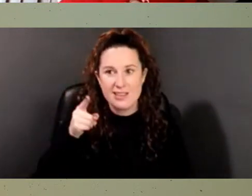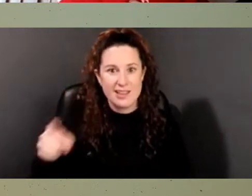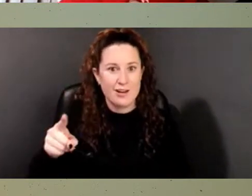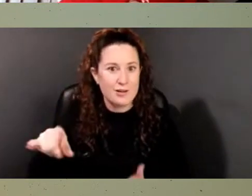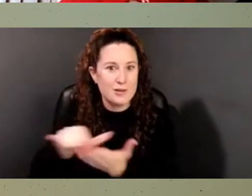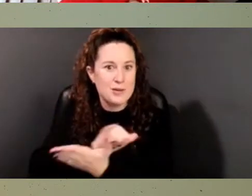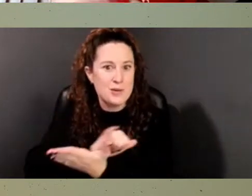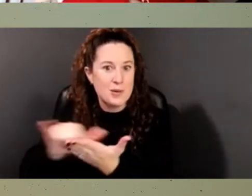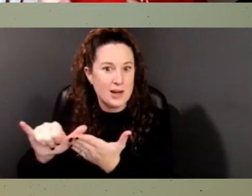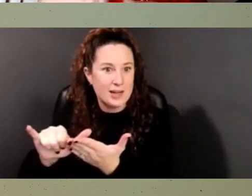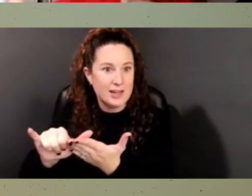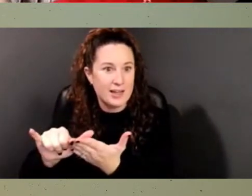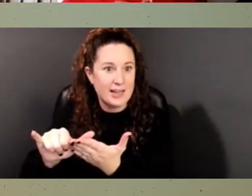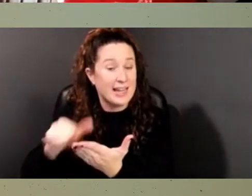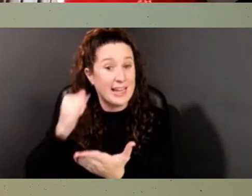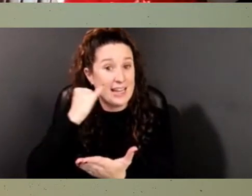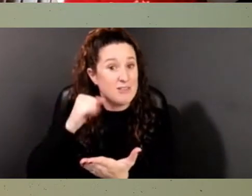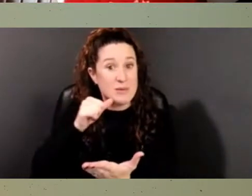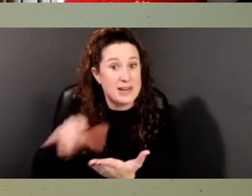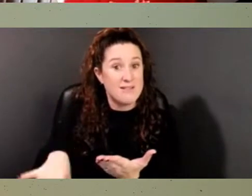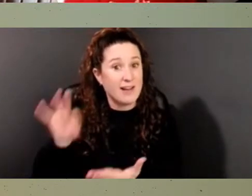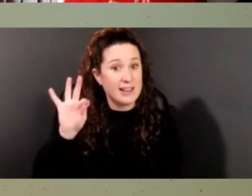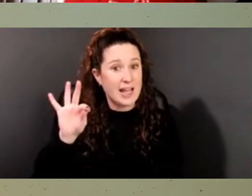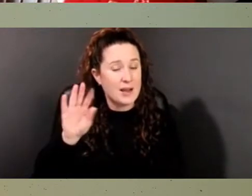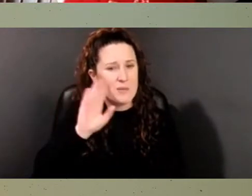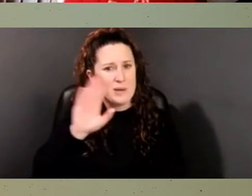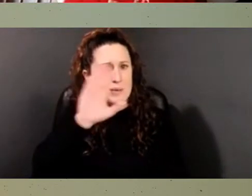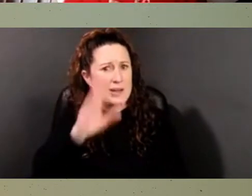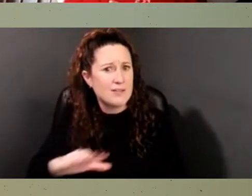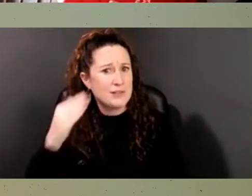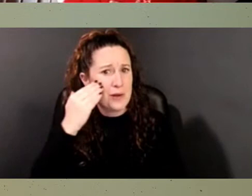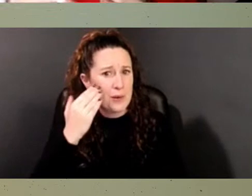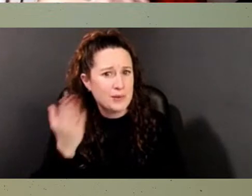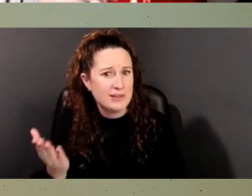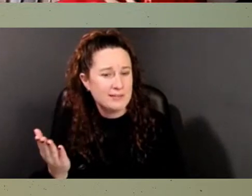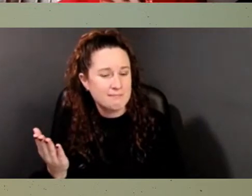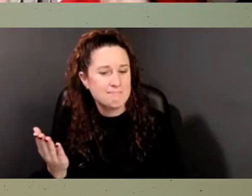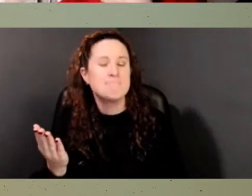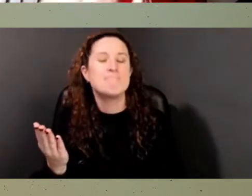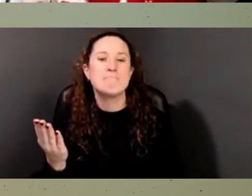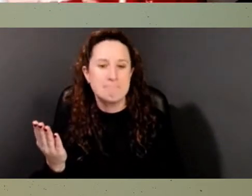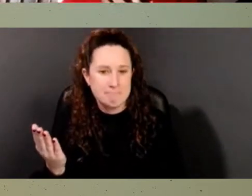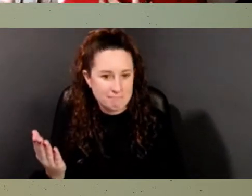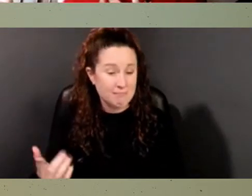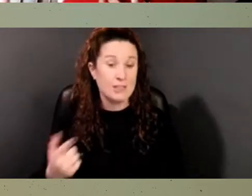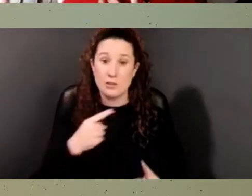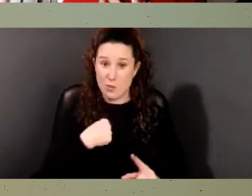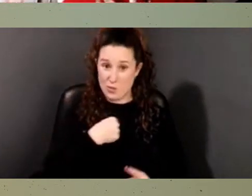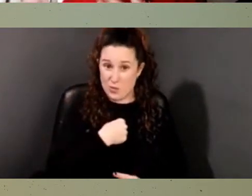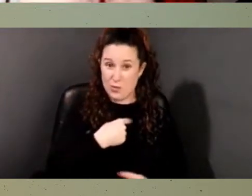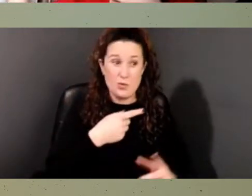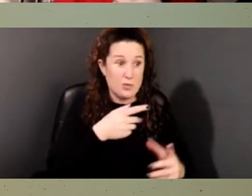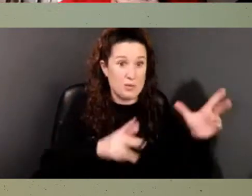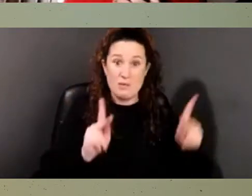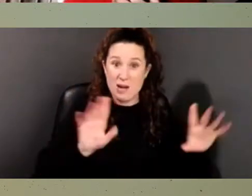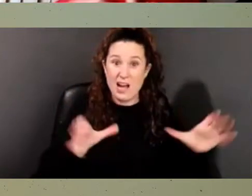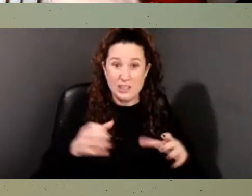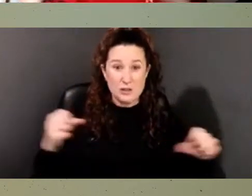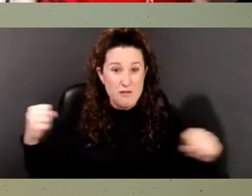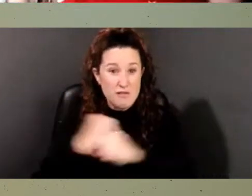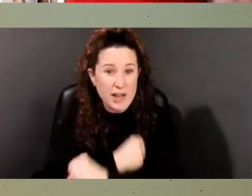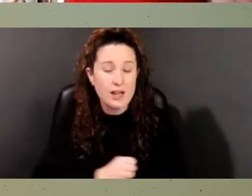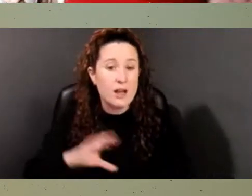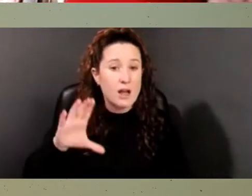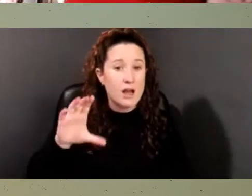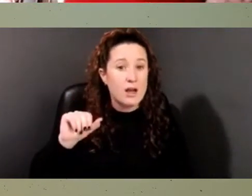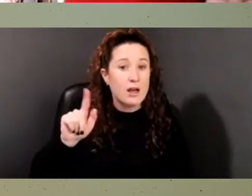never known this if that research hadn't been done. And so there was a fight for the remains. Columbia wanted it, all of